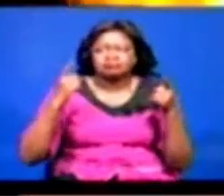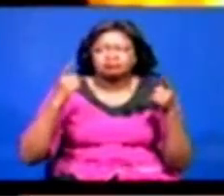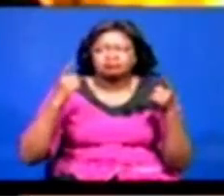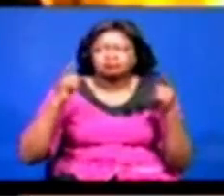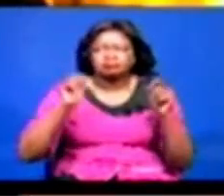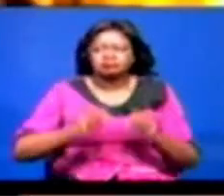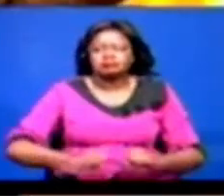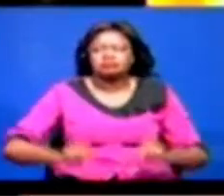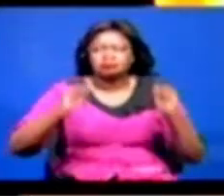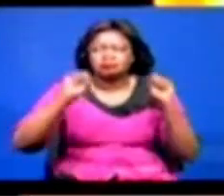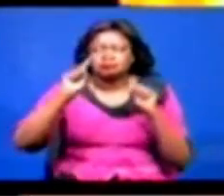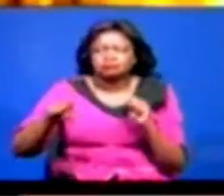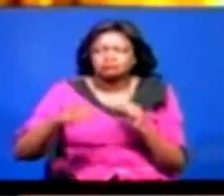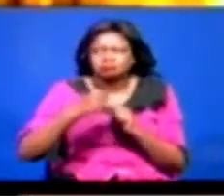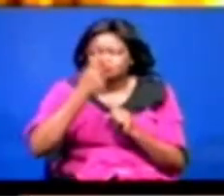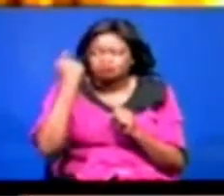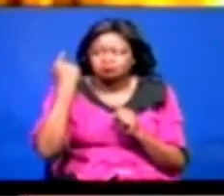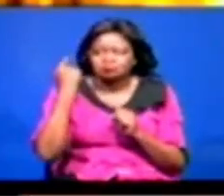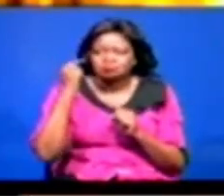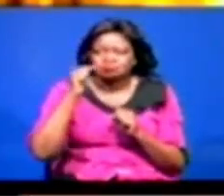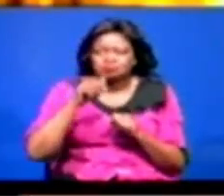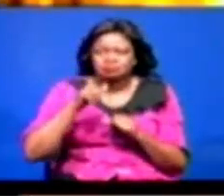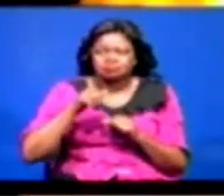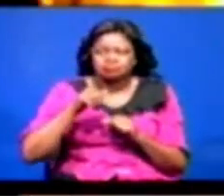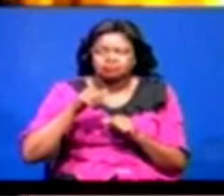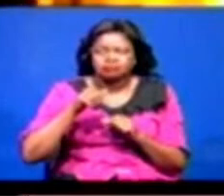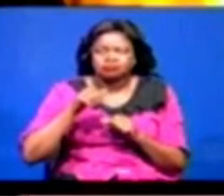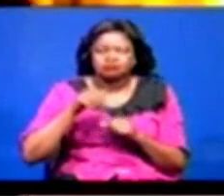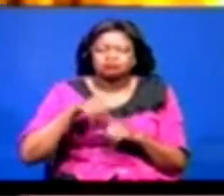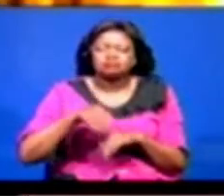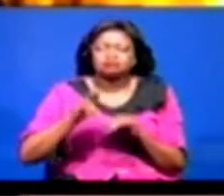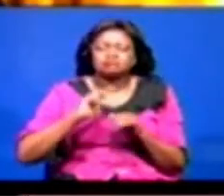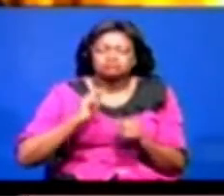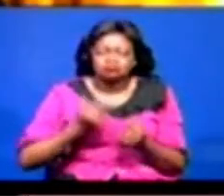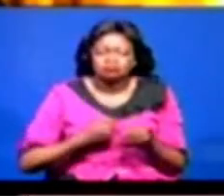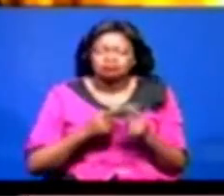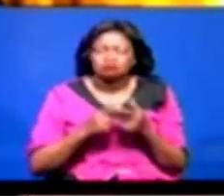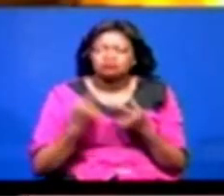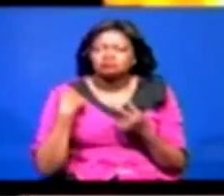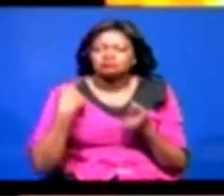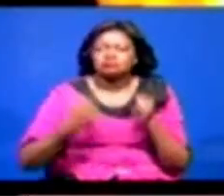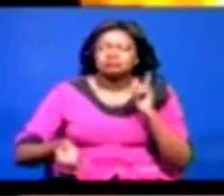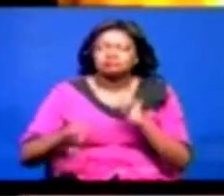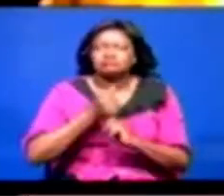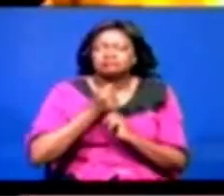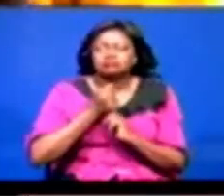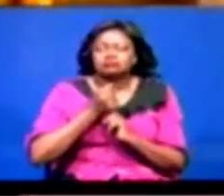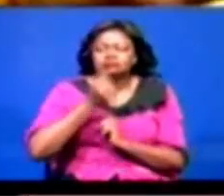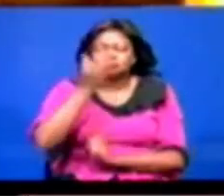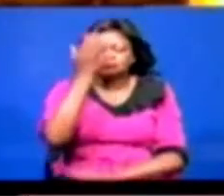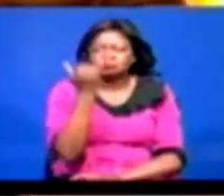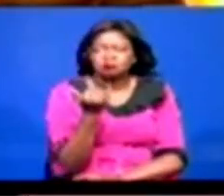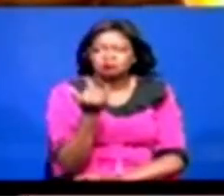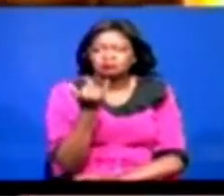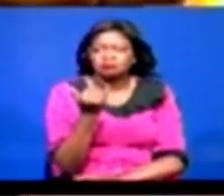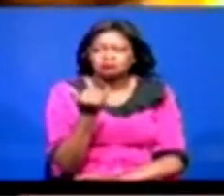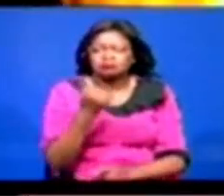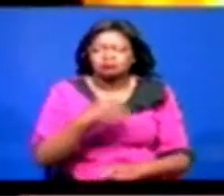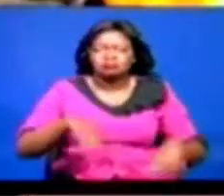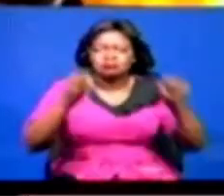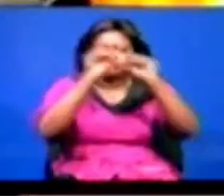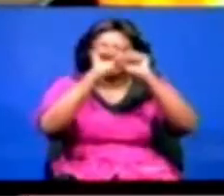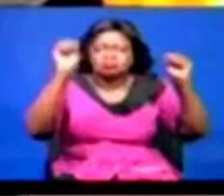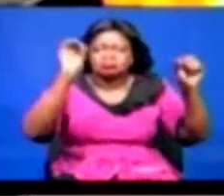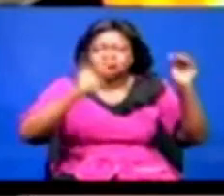is wrong, because according to us, the numbers achieved by the president-elect